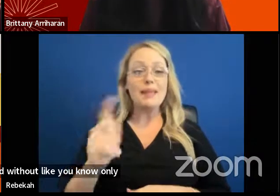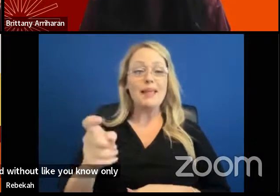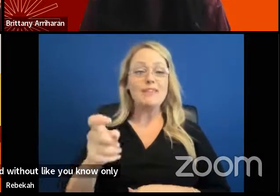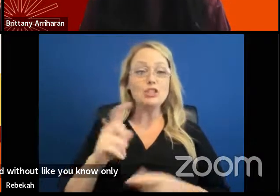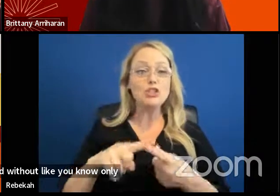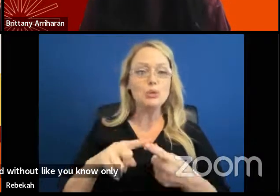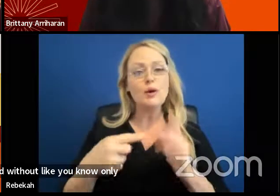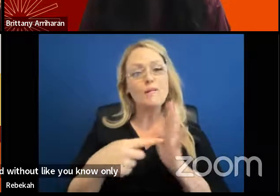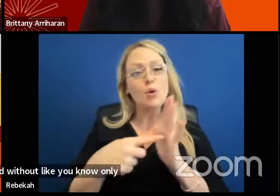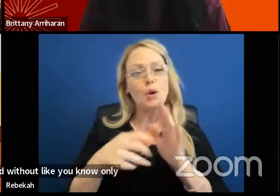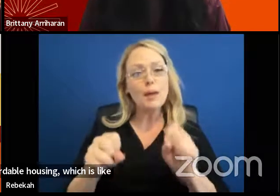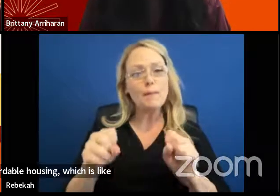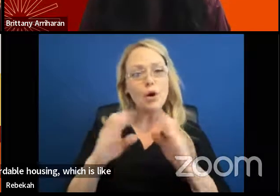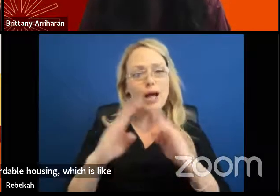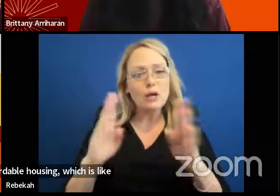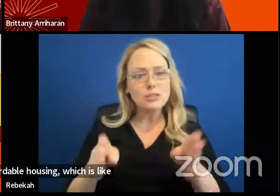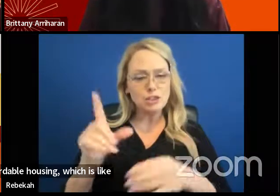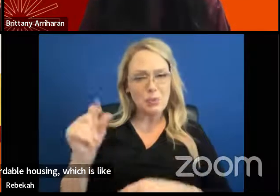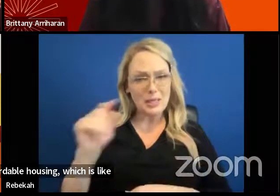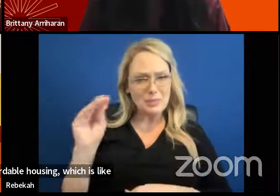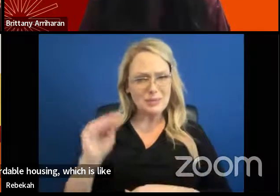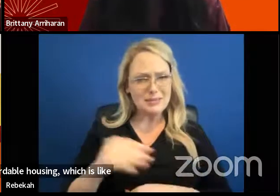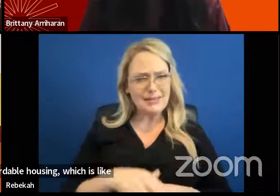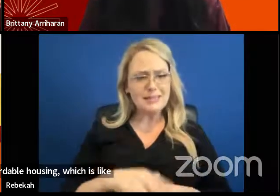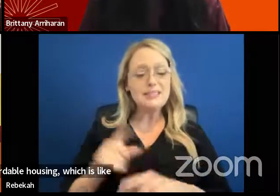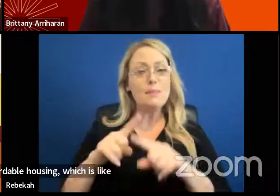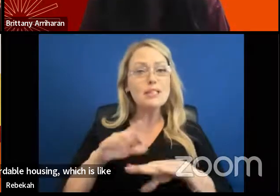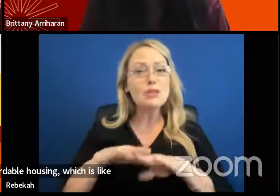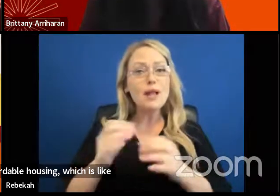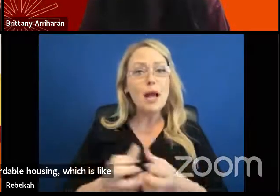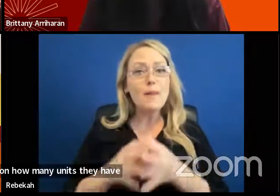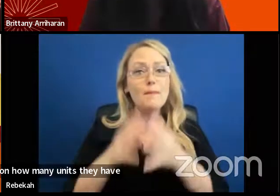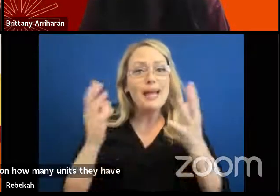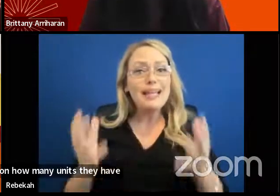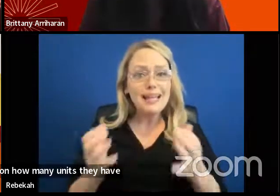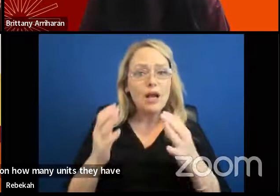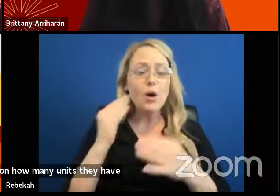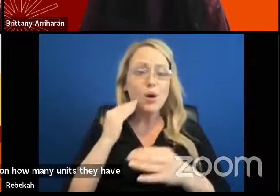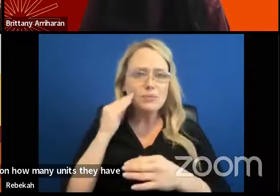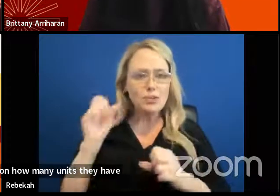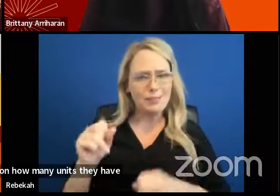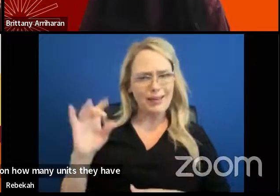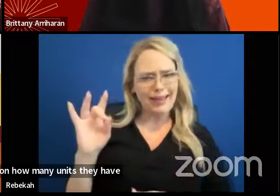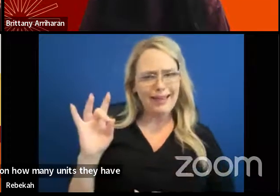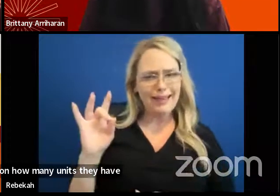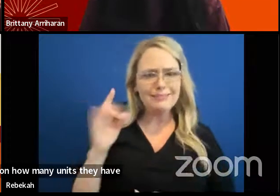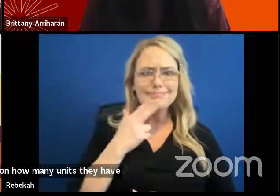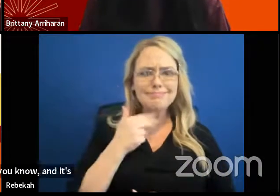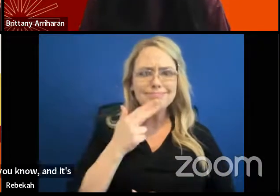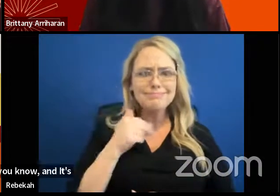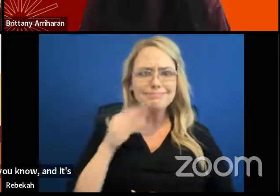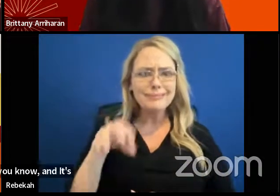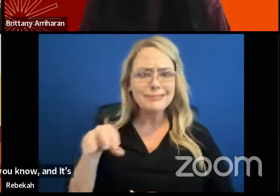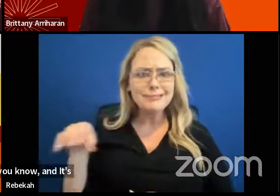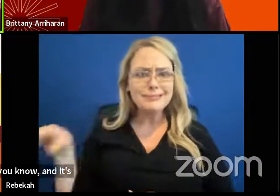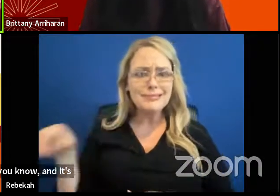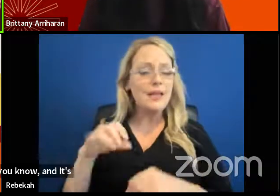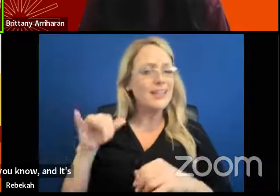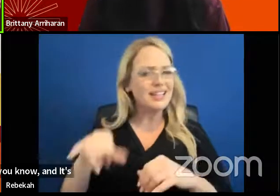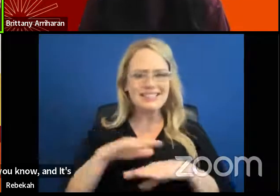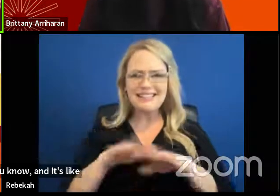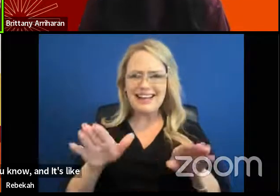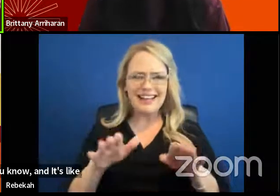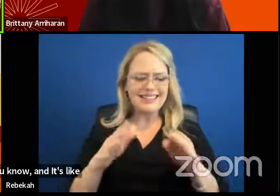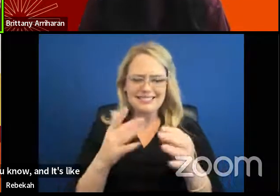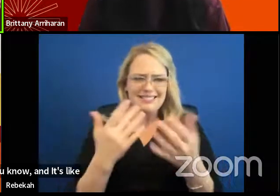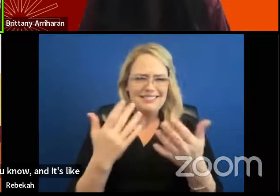20%, depending on how many units they have, might be 8, and it's that's not equitable. And